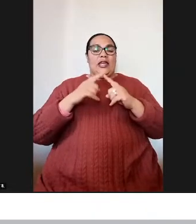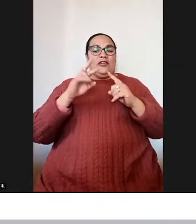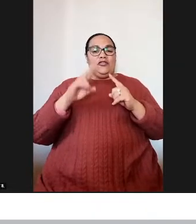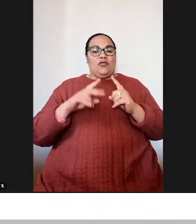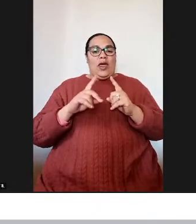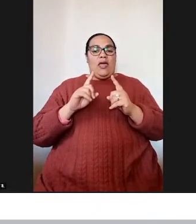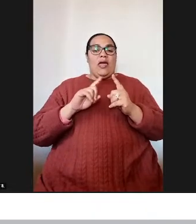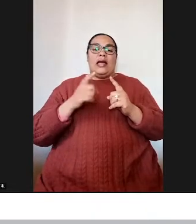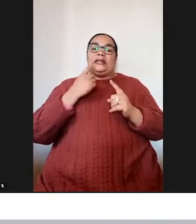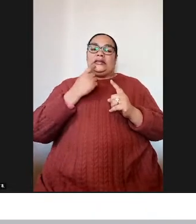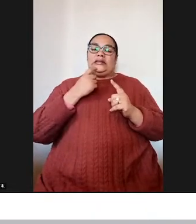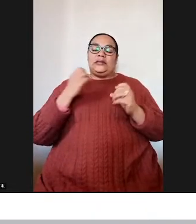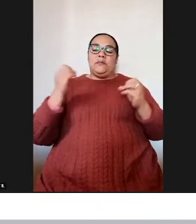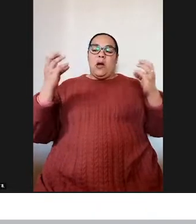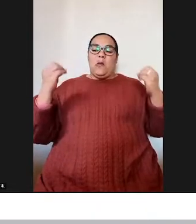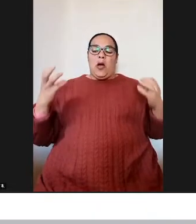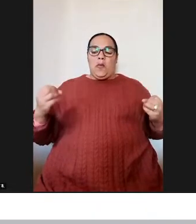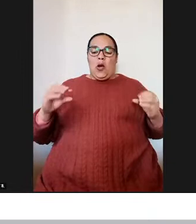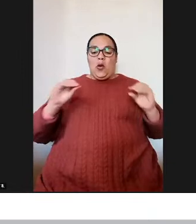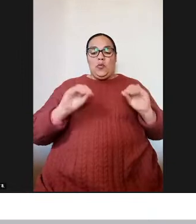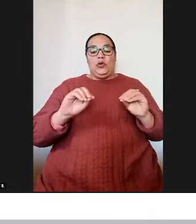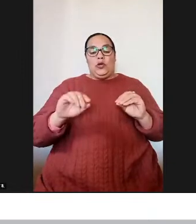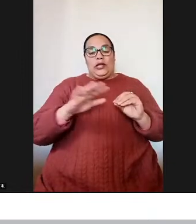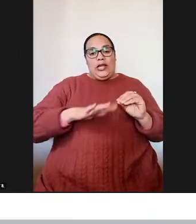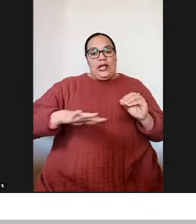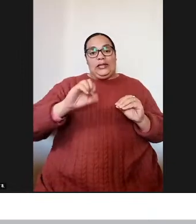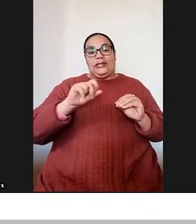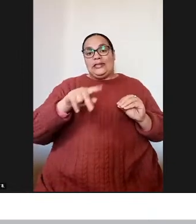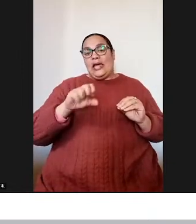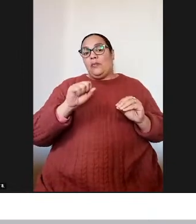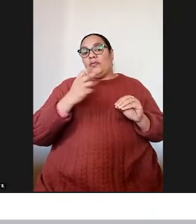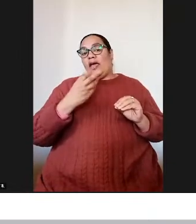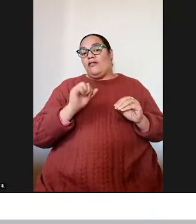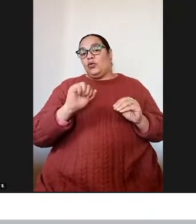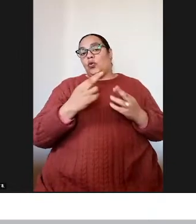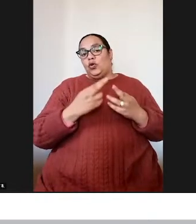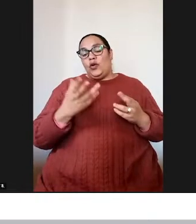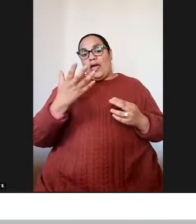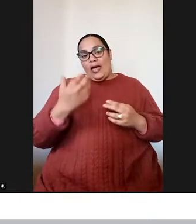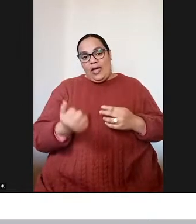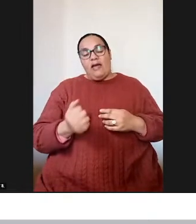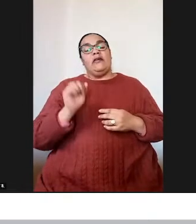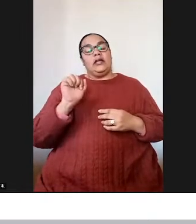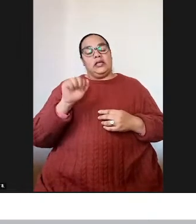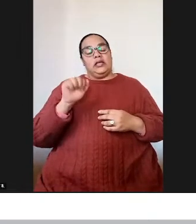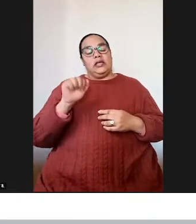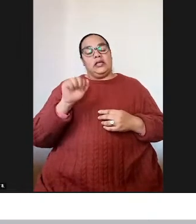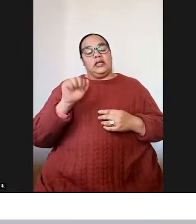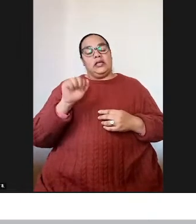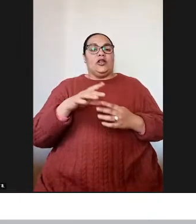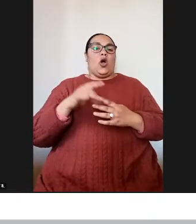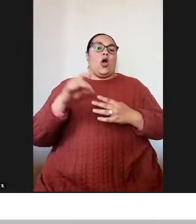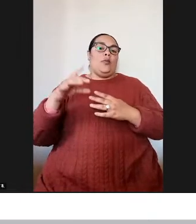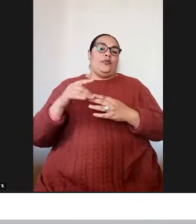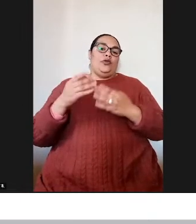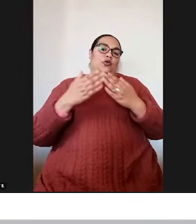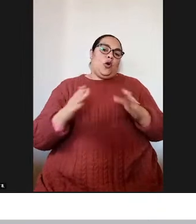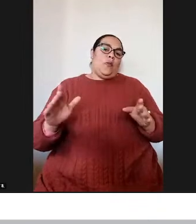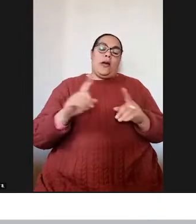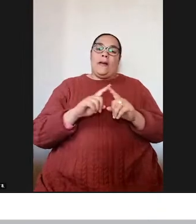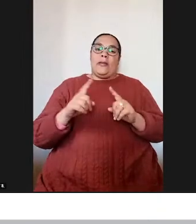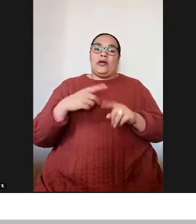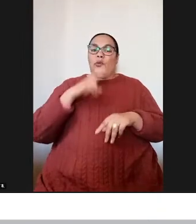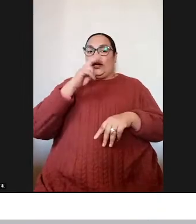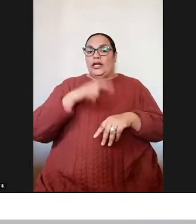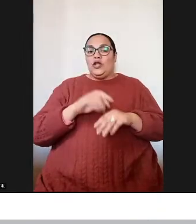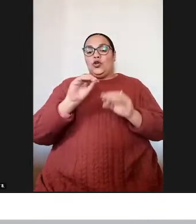be placed in that area, and SAPs have the necessary resources, yes, they've indicated that's an option to open it, but we need to put